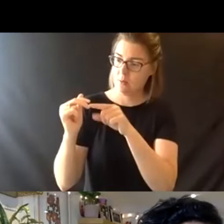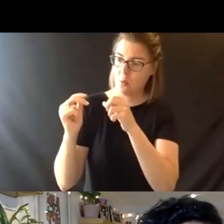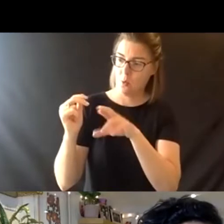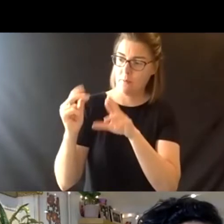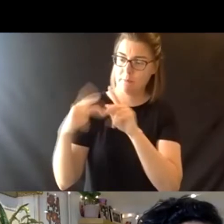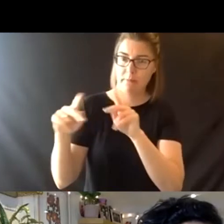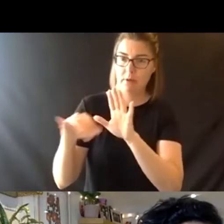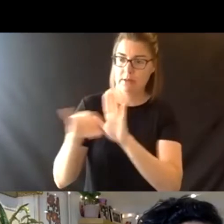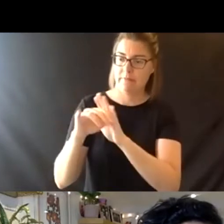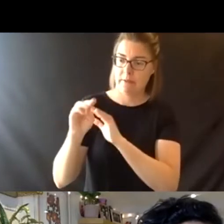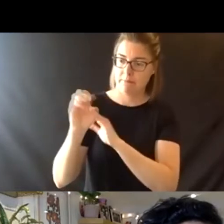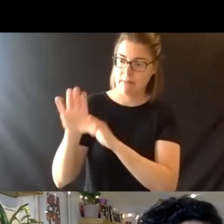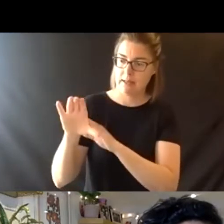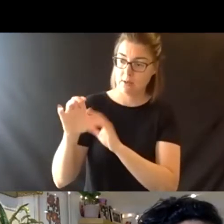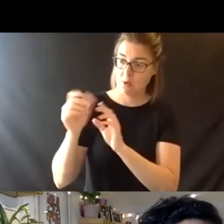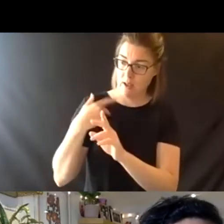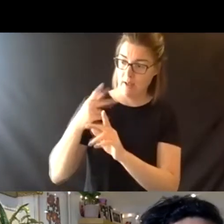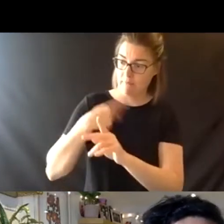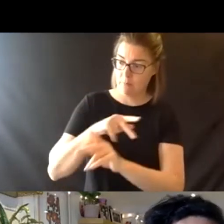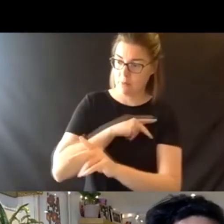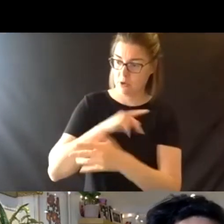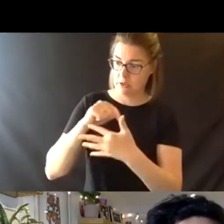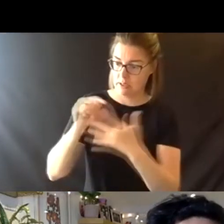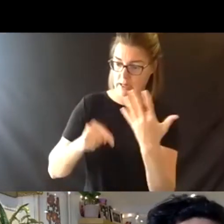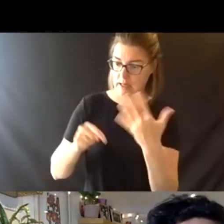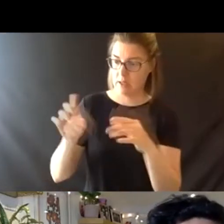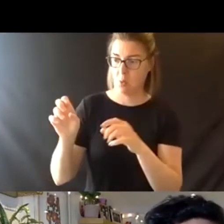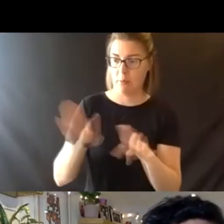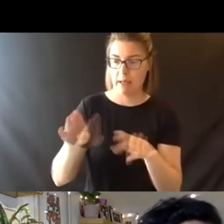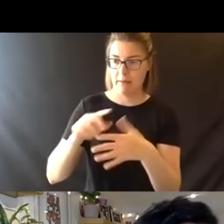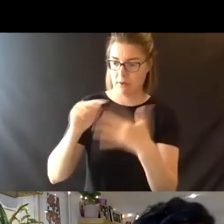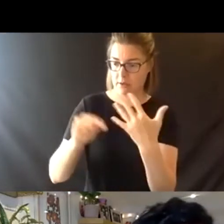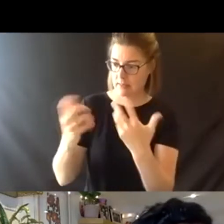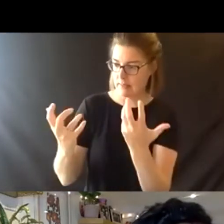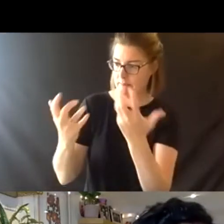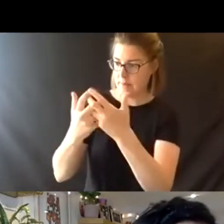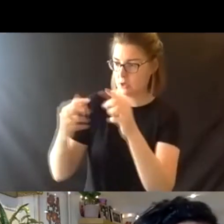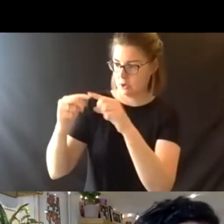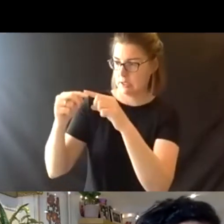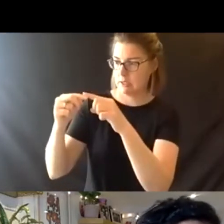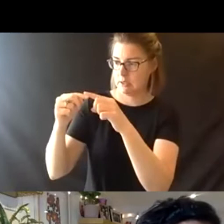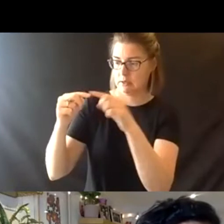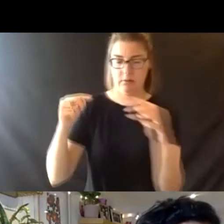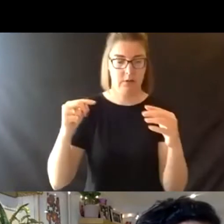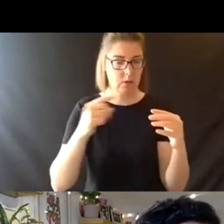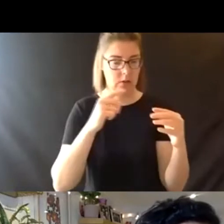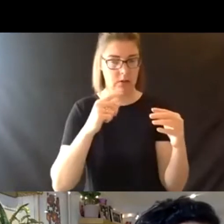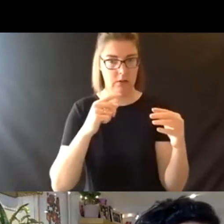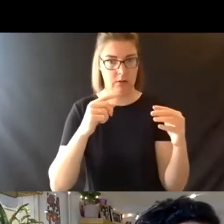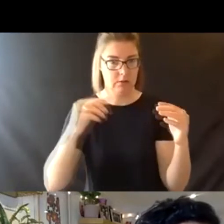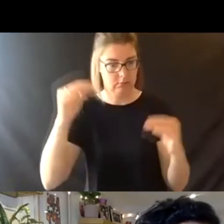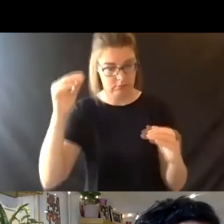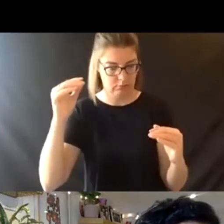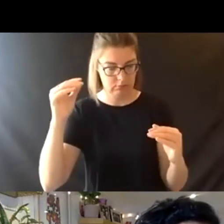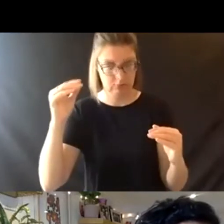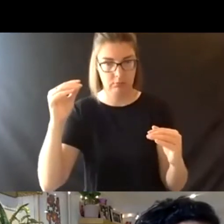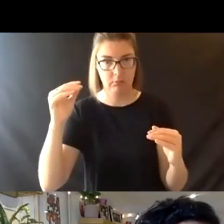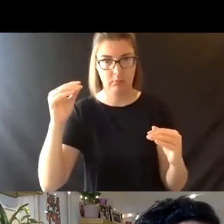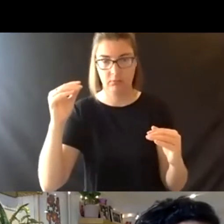who exhibit these personality traits or behaviors are seen as inferior, and ultimately